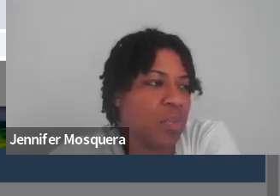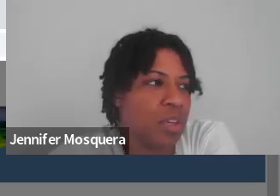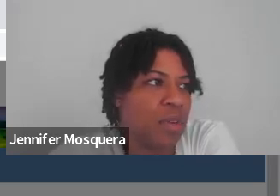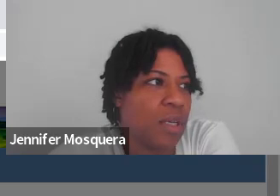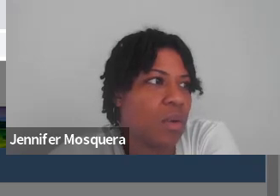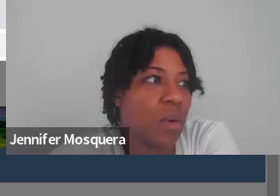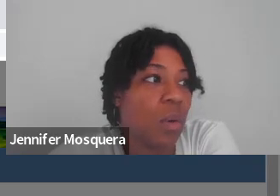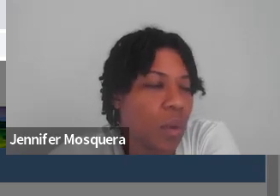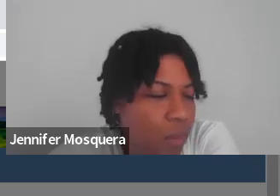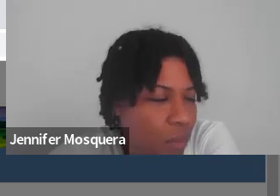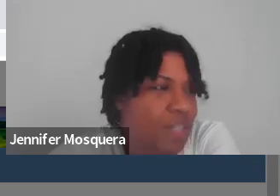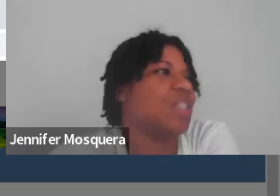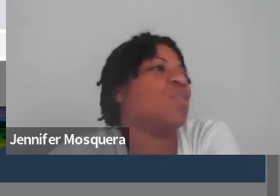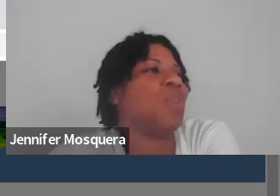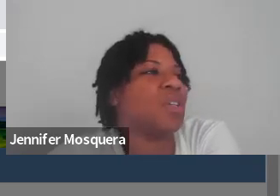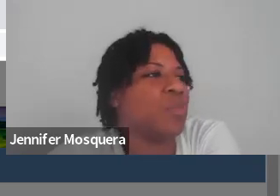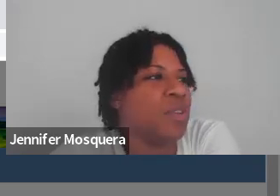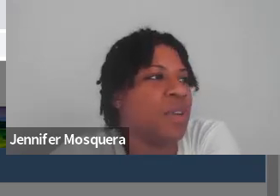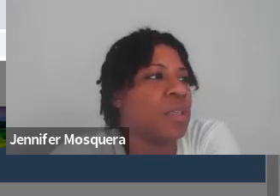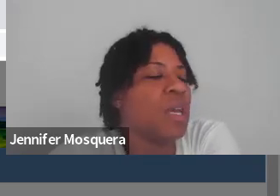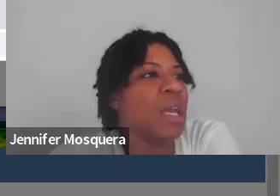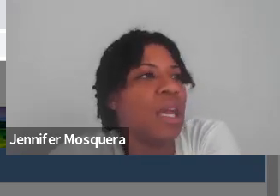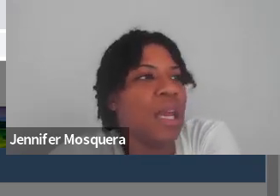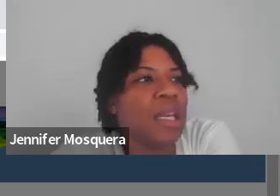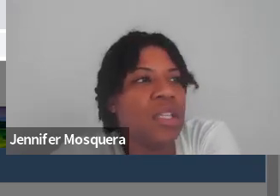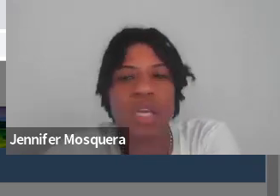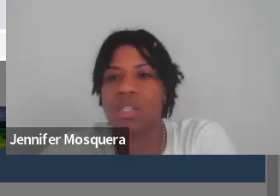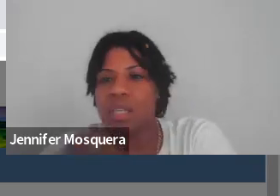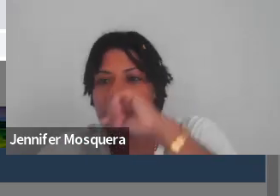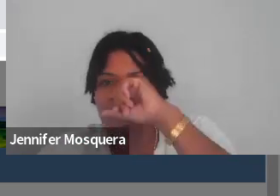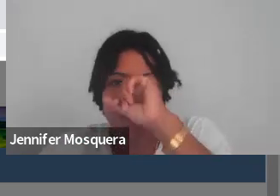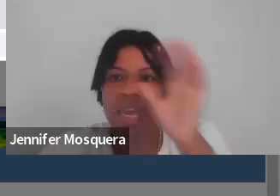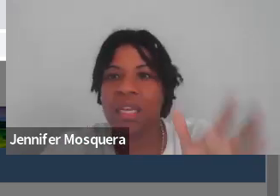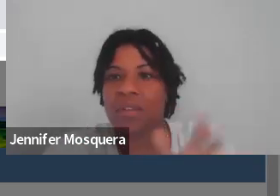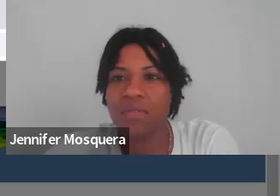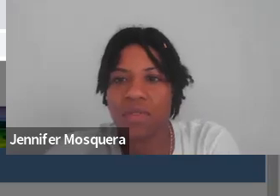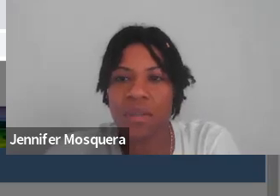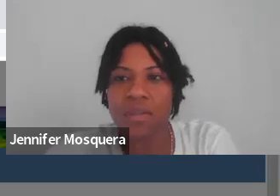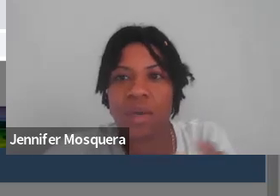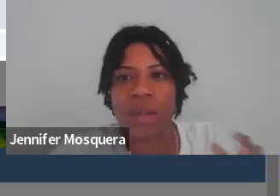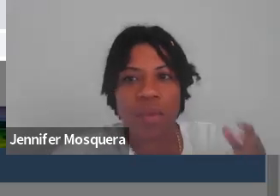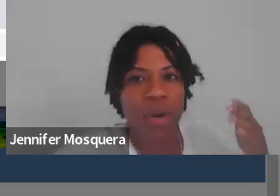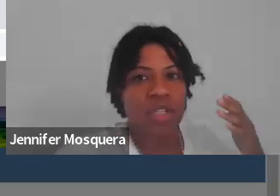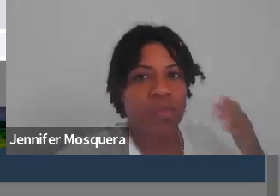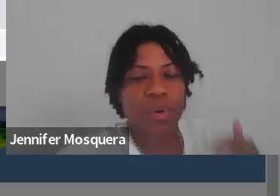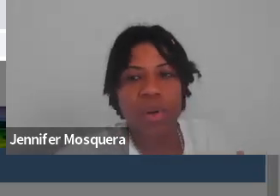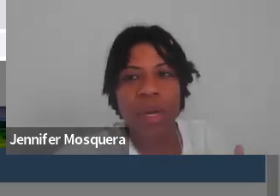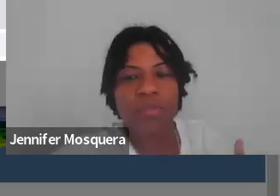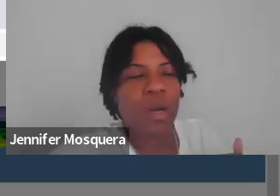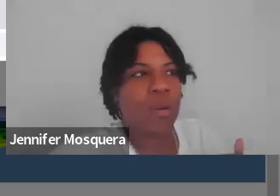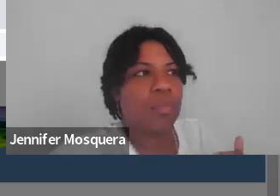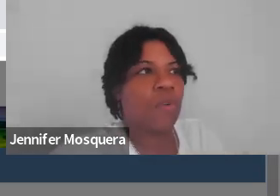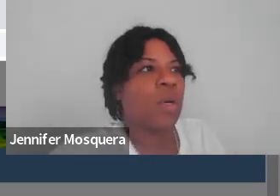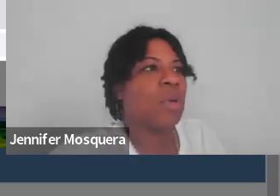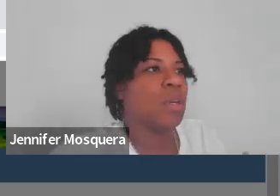the project prefix or organization project prefix, and any changes that were made to any of the fields on the project